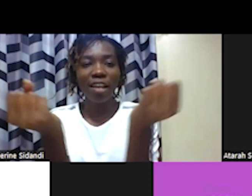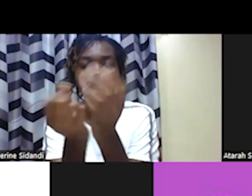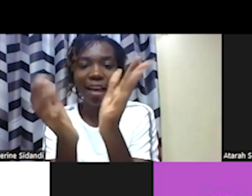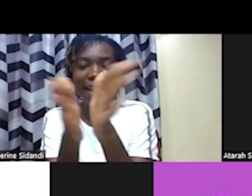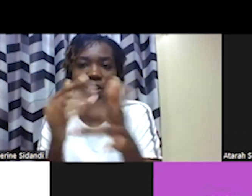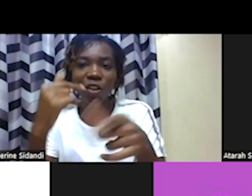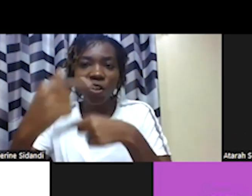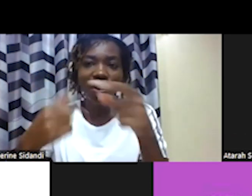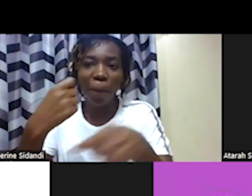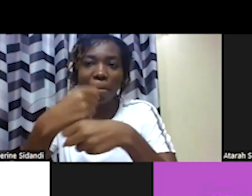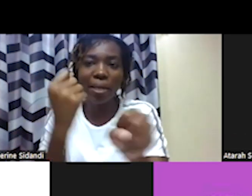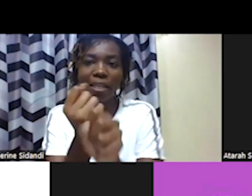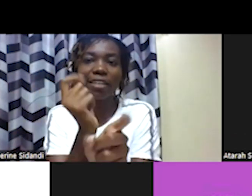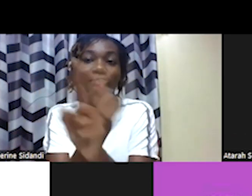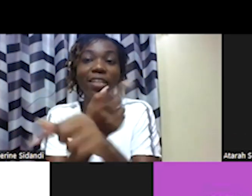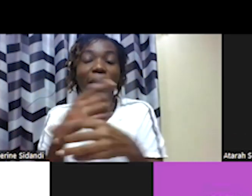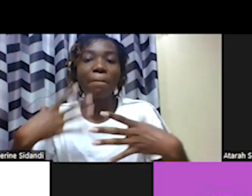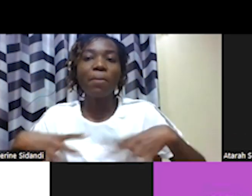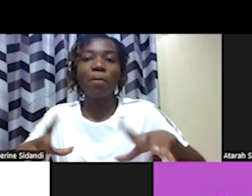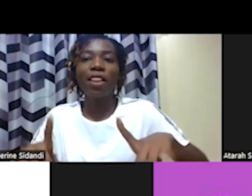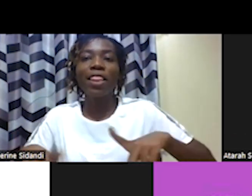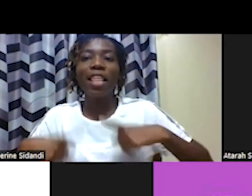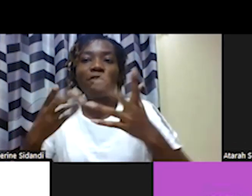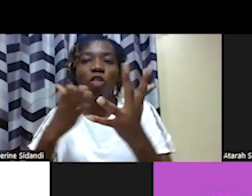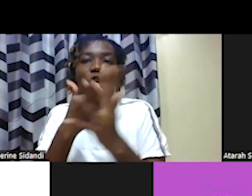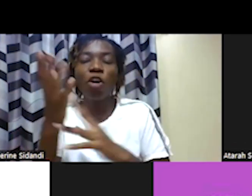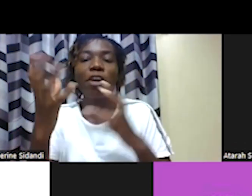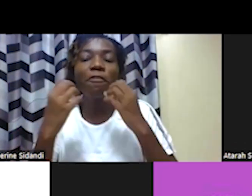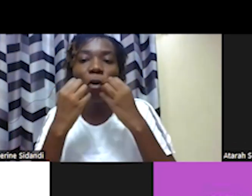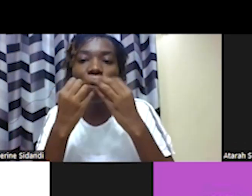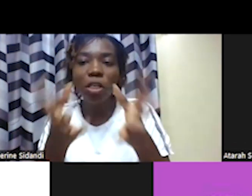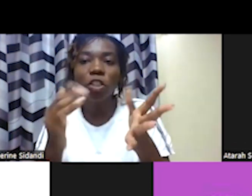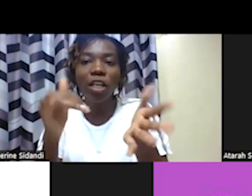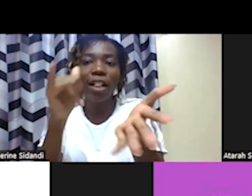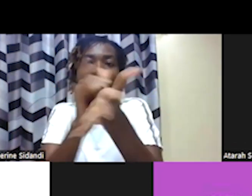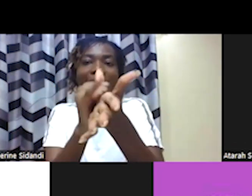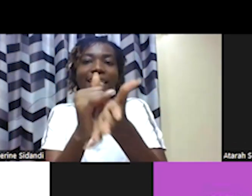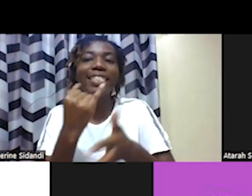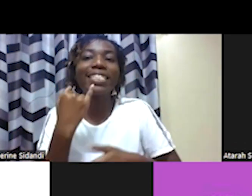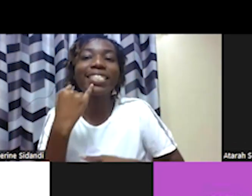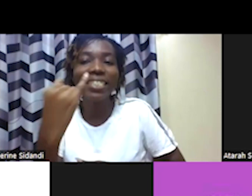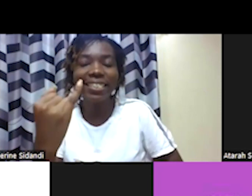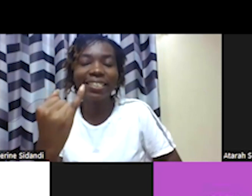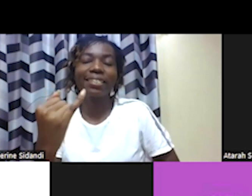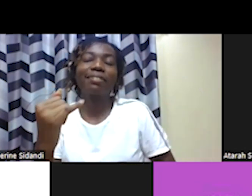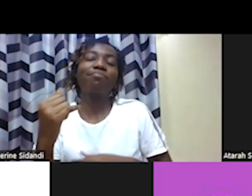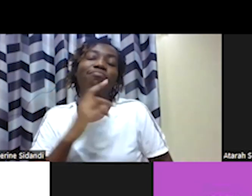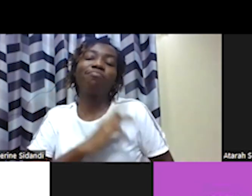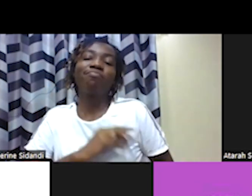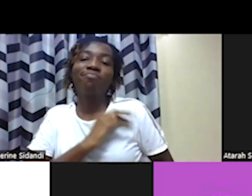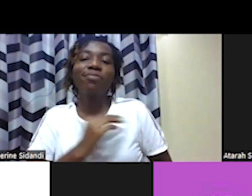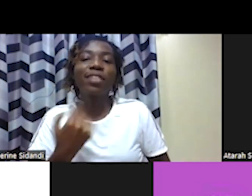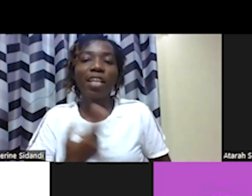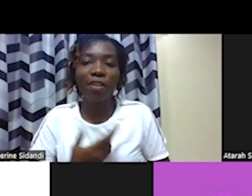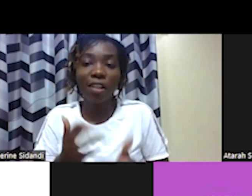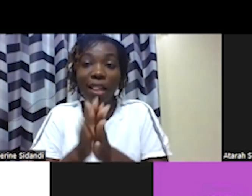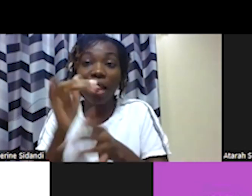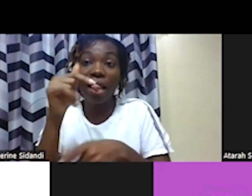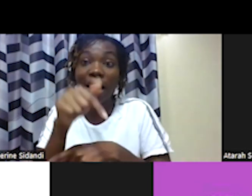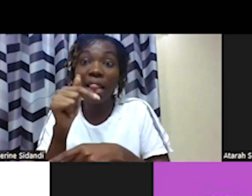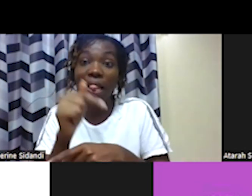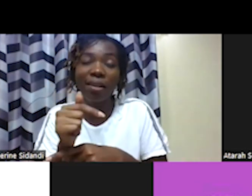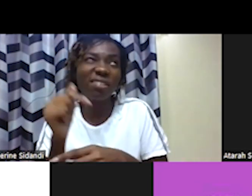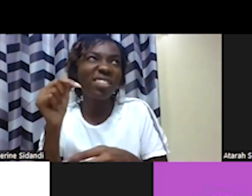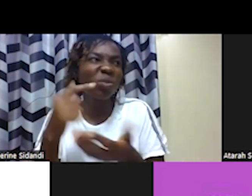continue making a difference in people's lives through information. That is our mission. So at this point in time, this